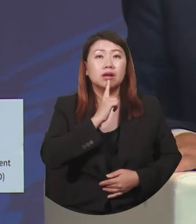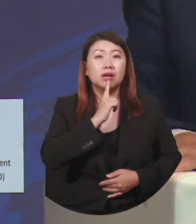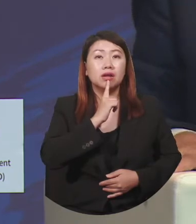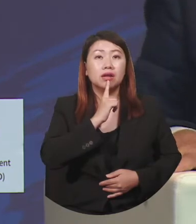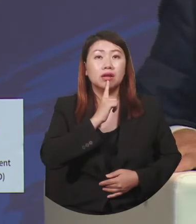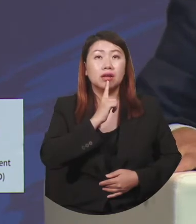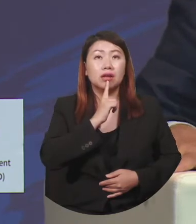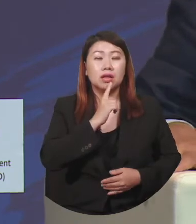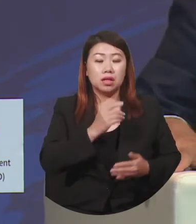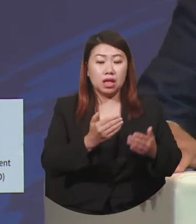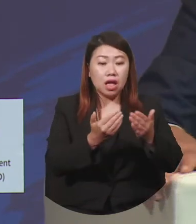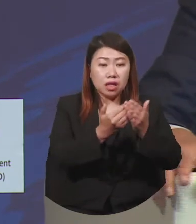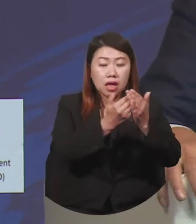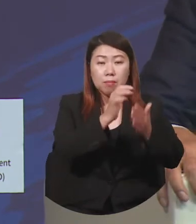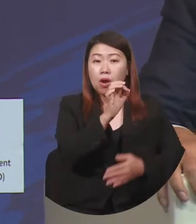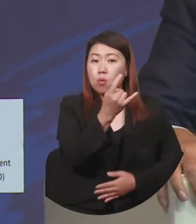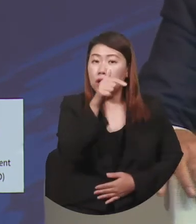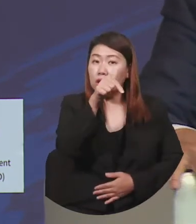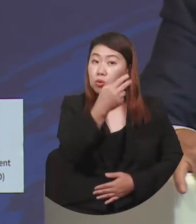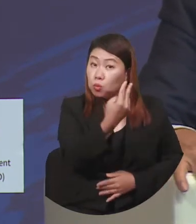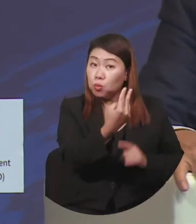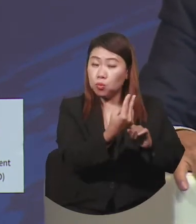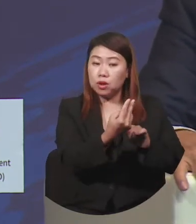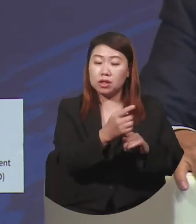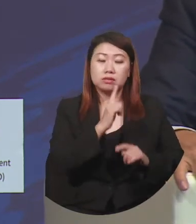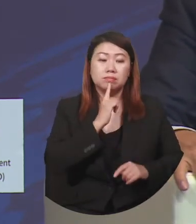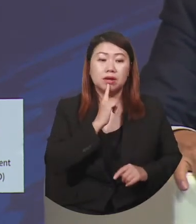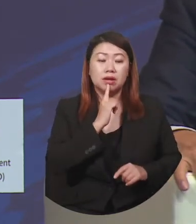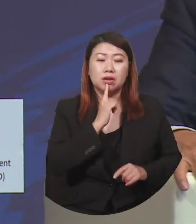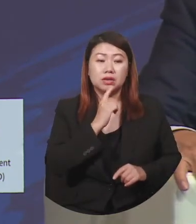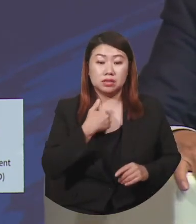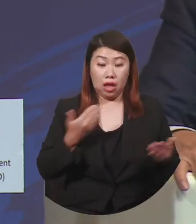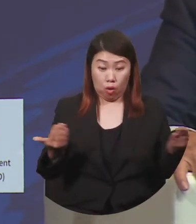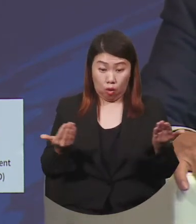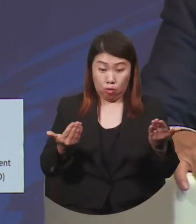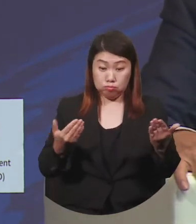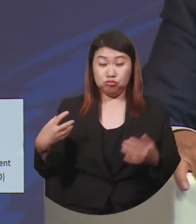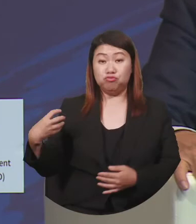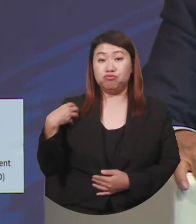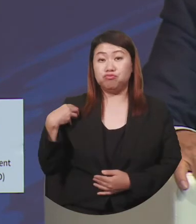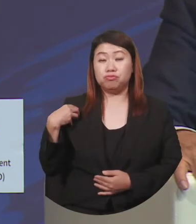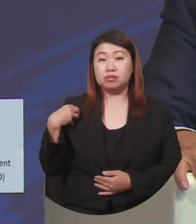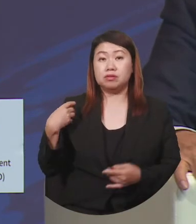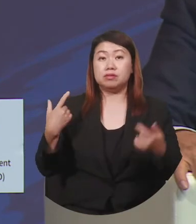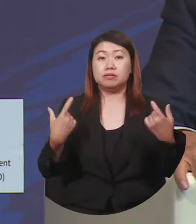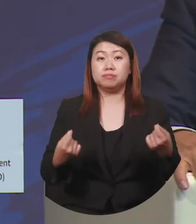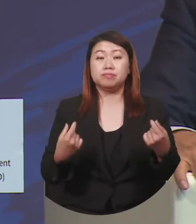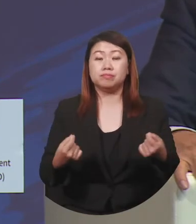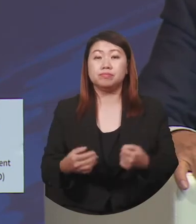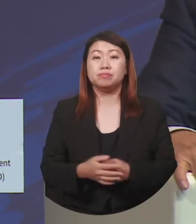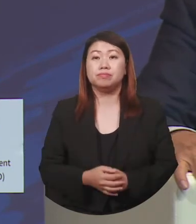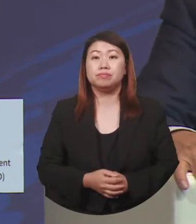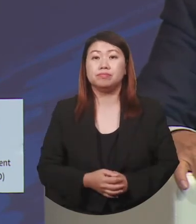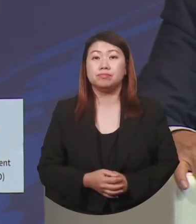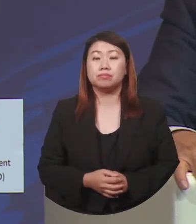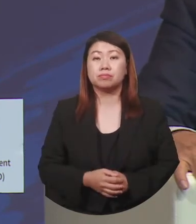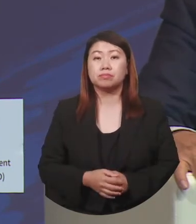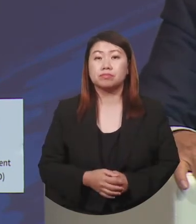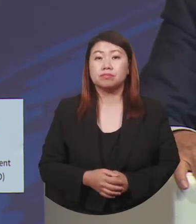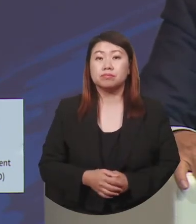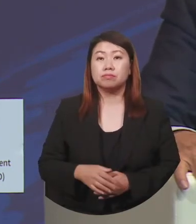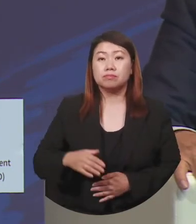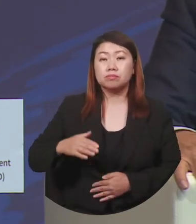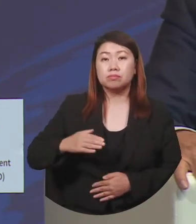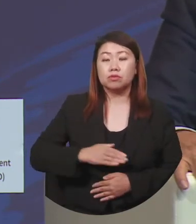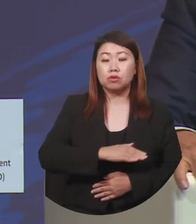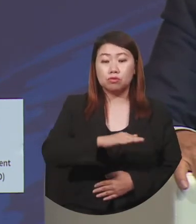in coordinating at the capitals level. We are not homogeneous, as was mentioned earlier. There